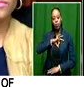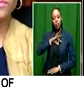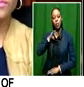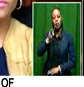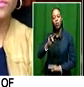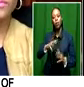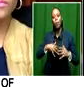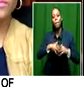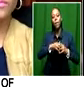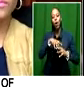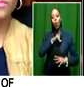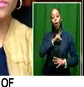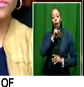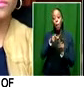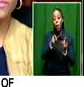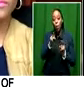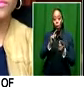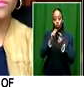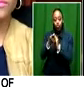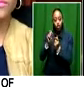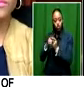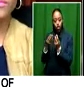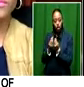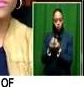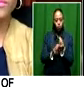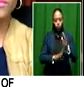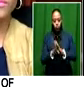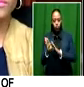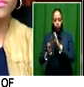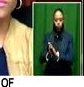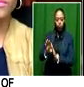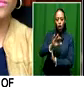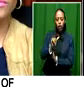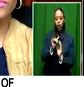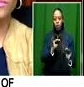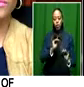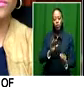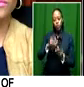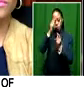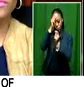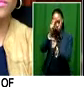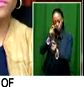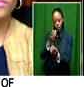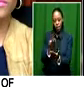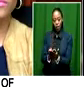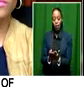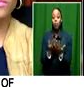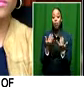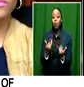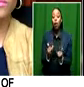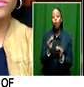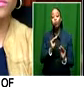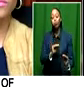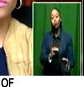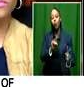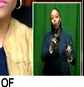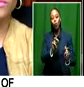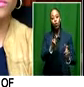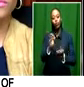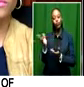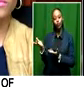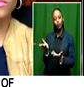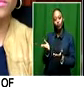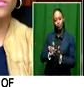founded to recognize the work of those change makers who are transforming African education. So for more on educational issues, now we